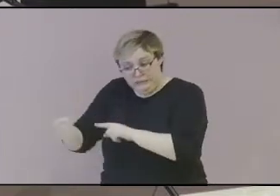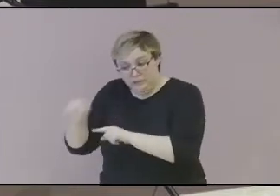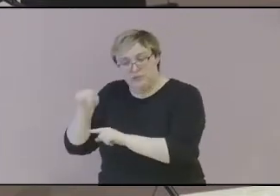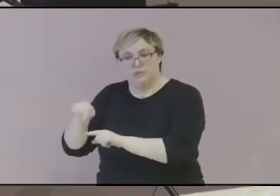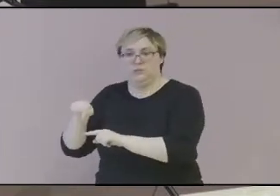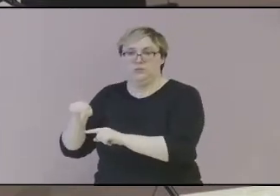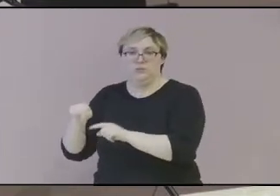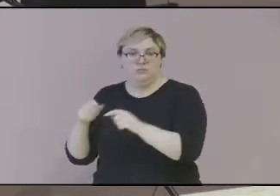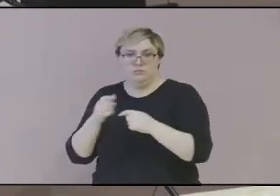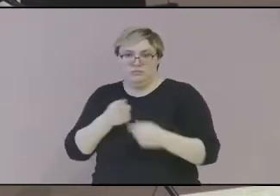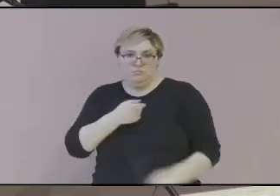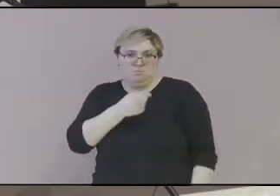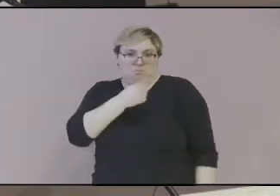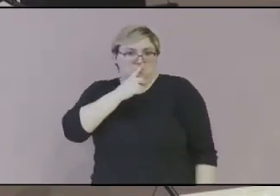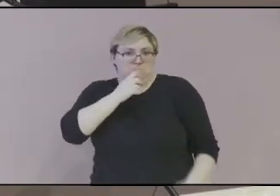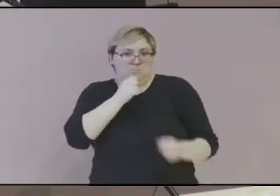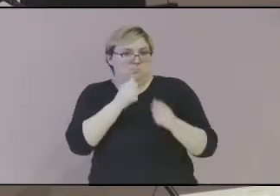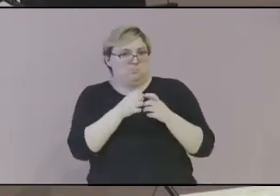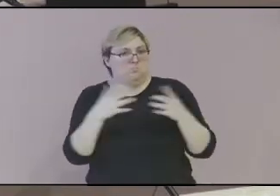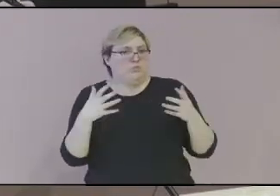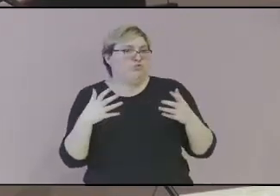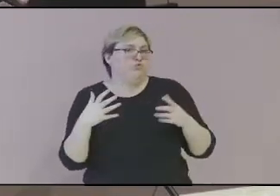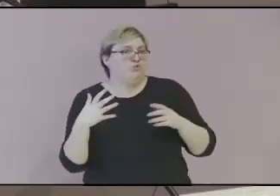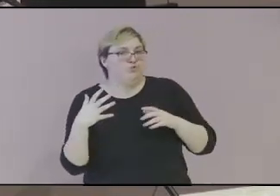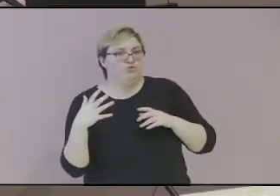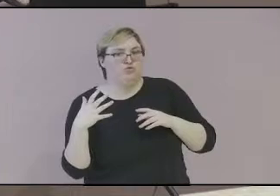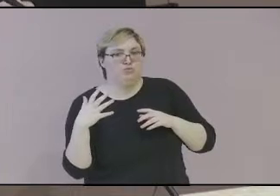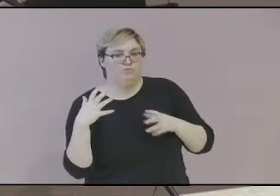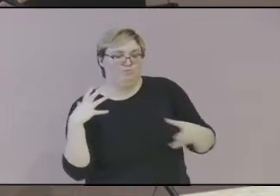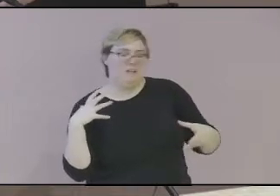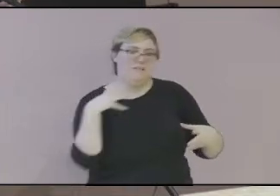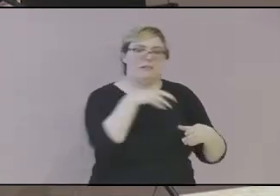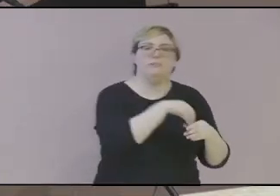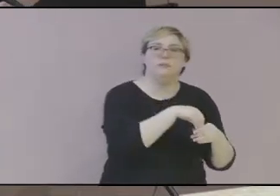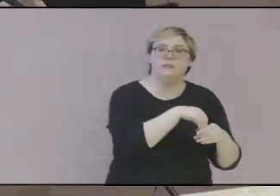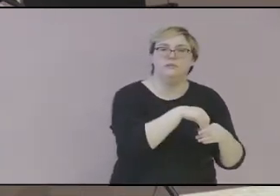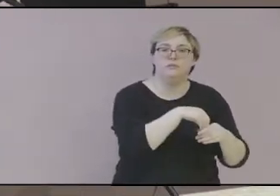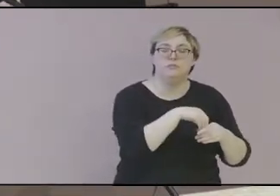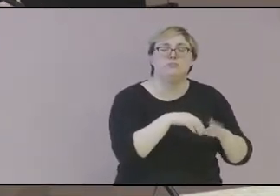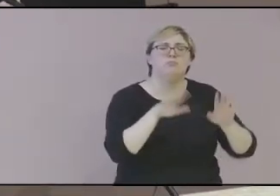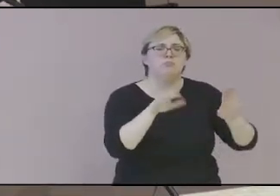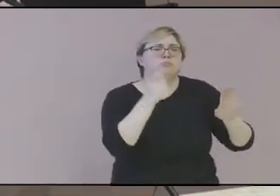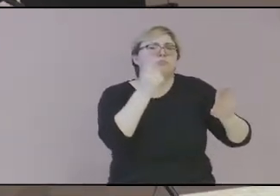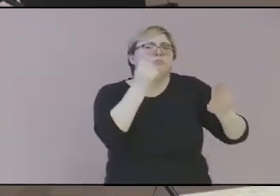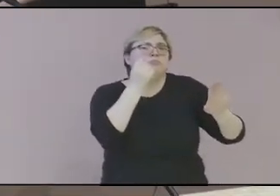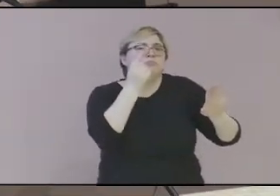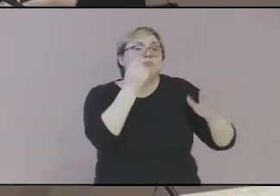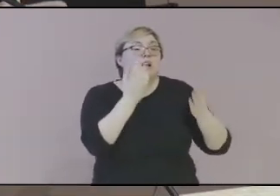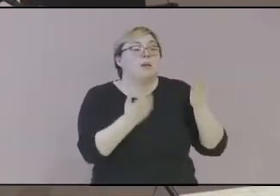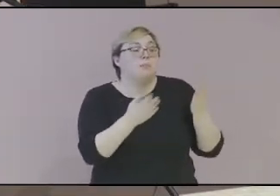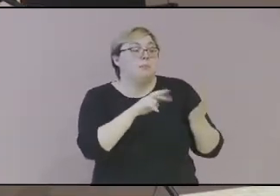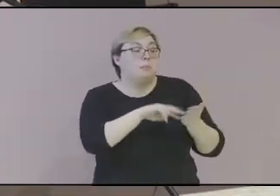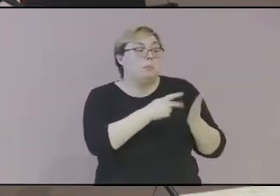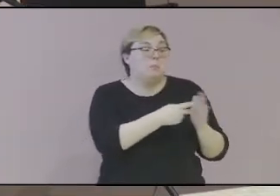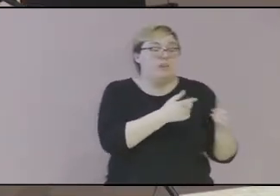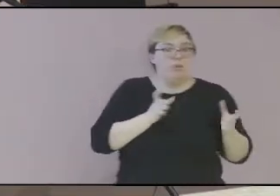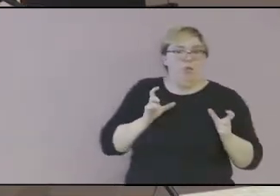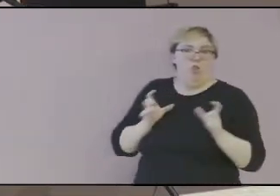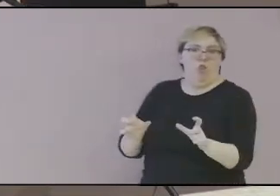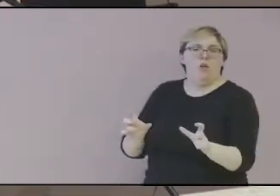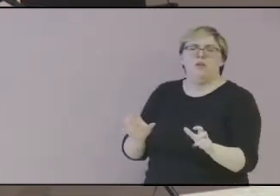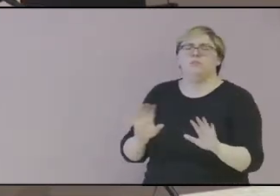This might have been from lack of concern among disability activists at the time. I don't want to say necessarily it was from lack